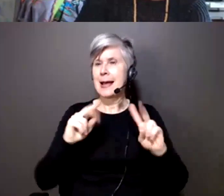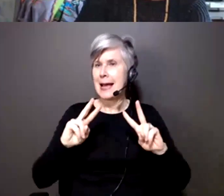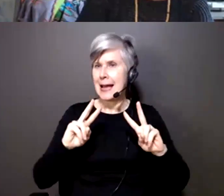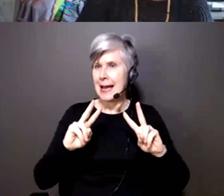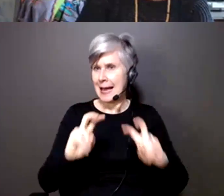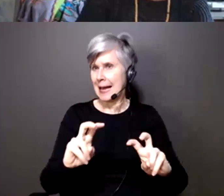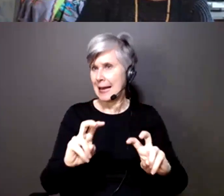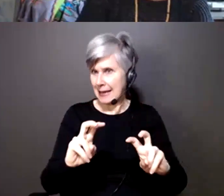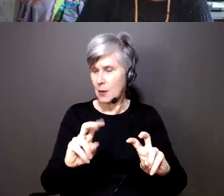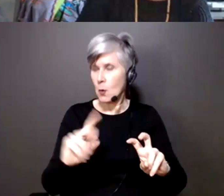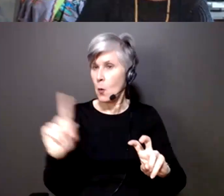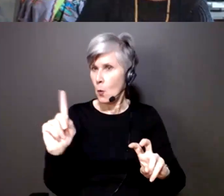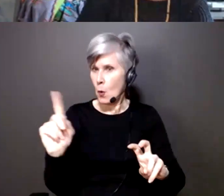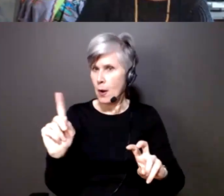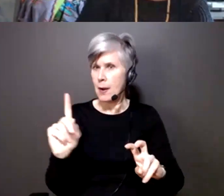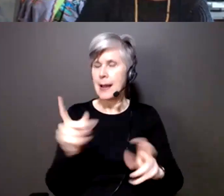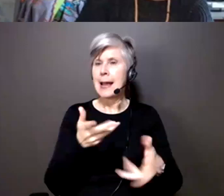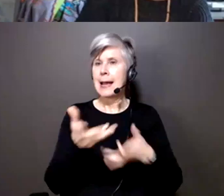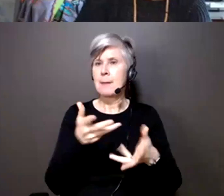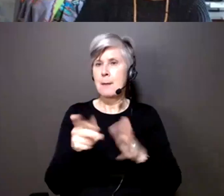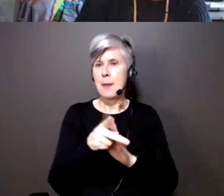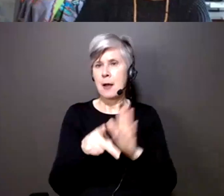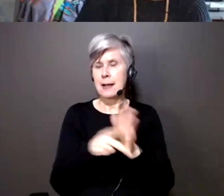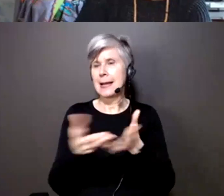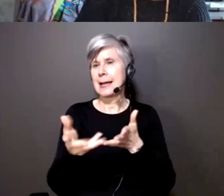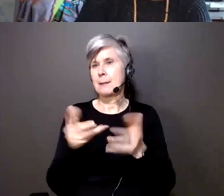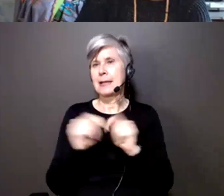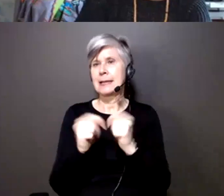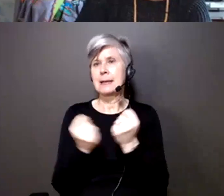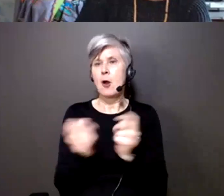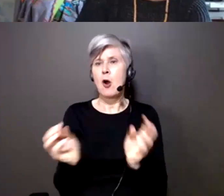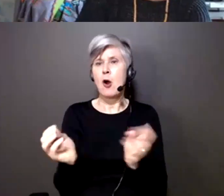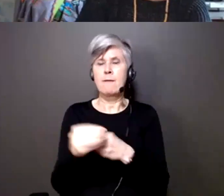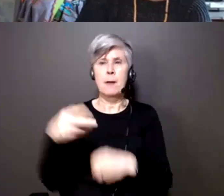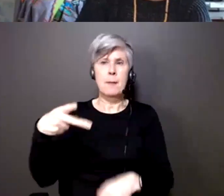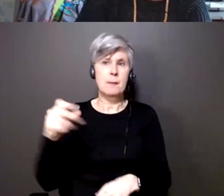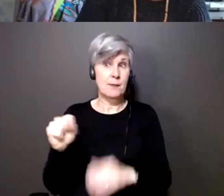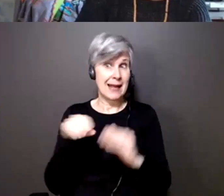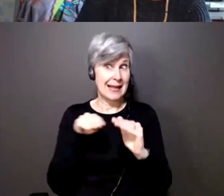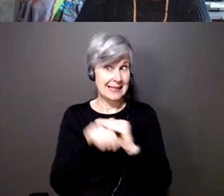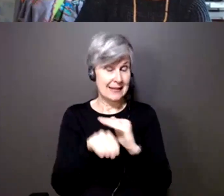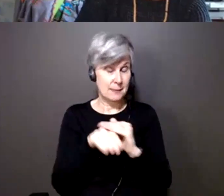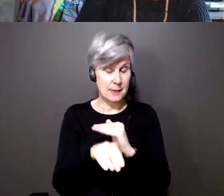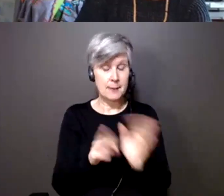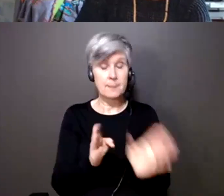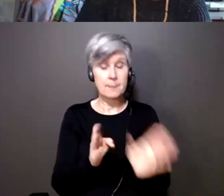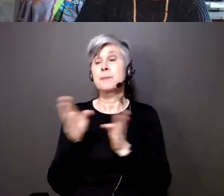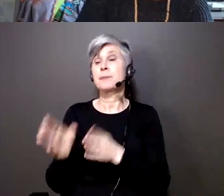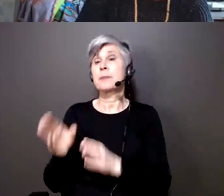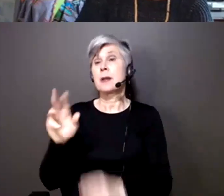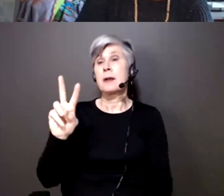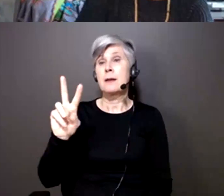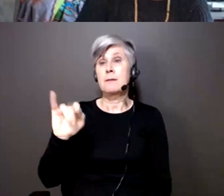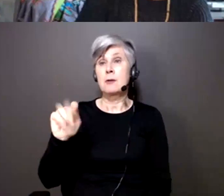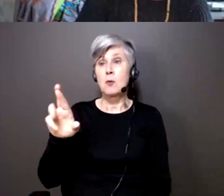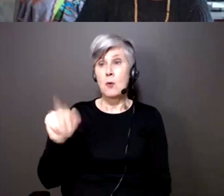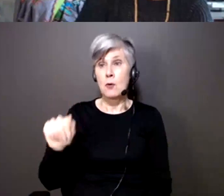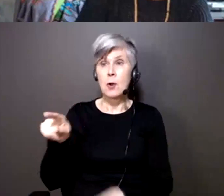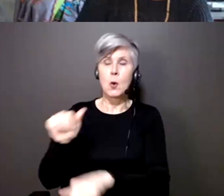engagement policy and engagement team at the Office of Public Service Accessibility. Victoria works at